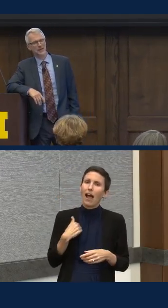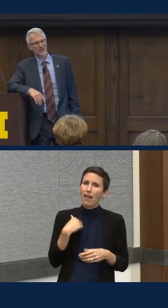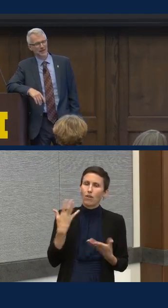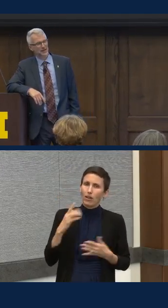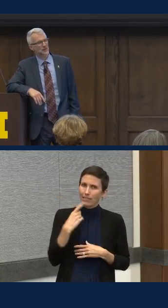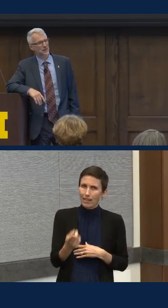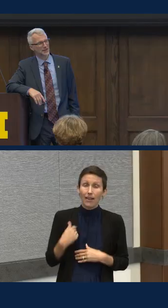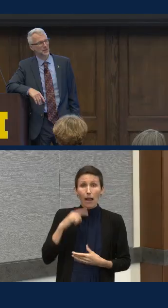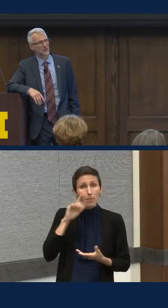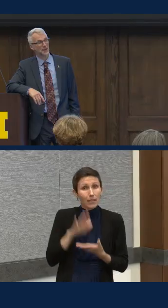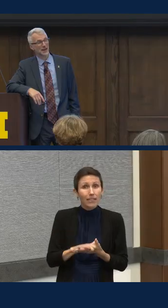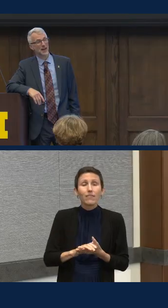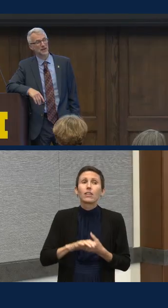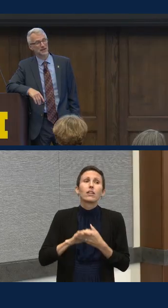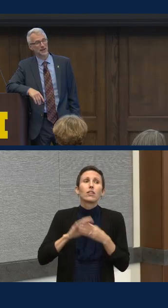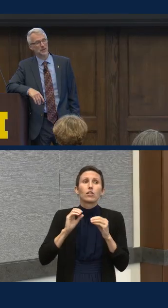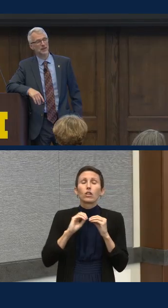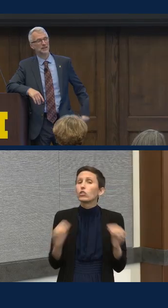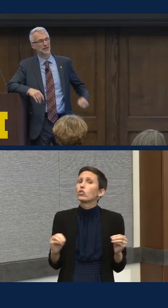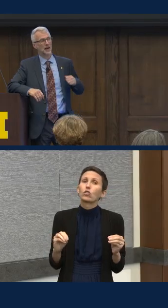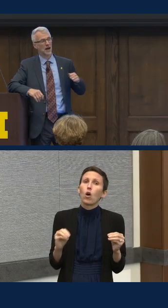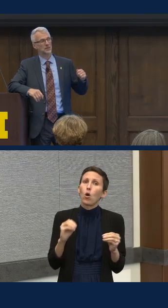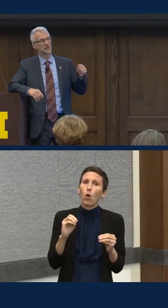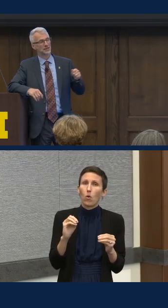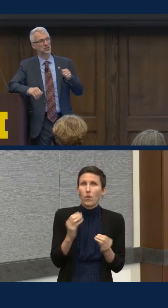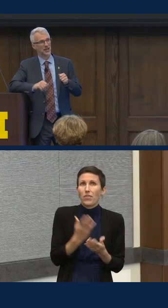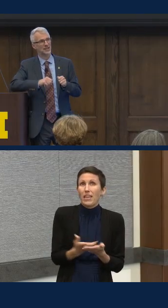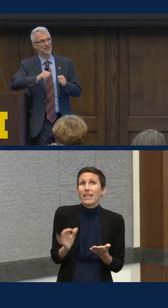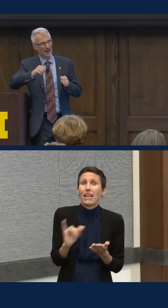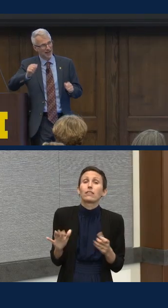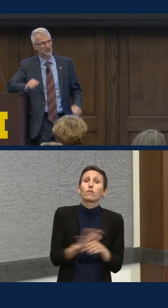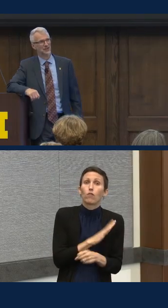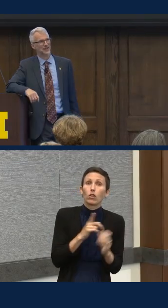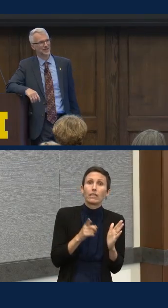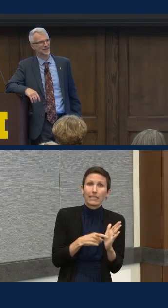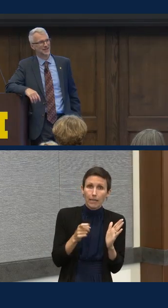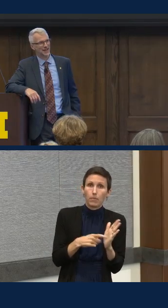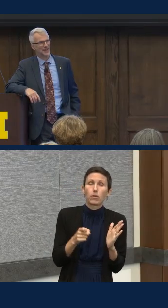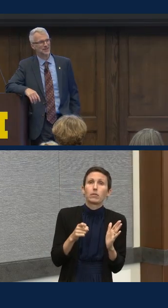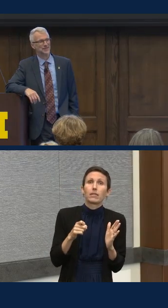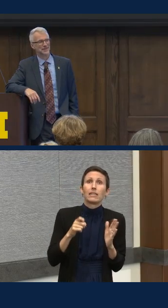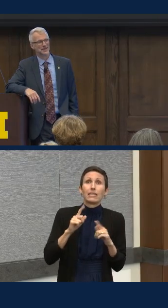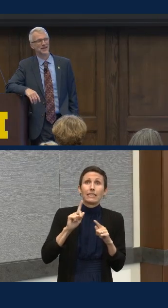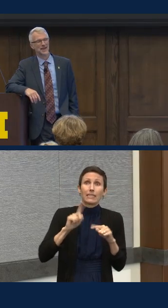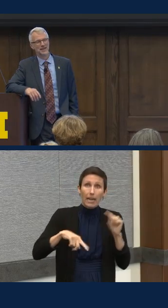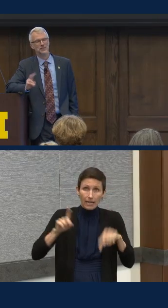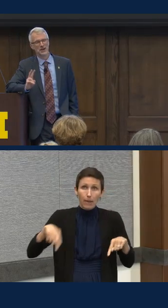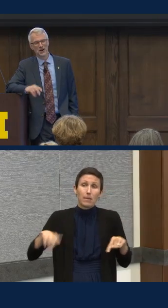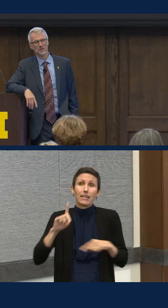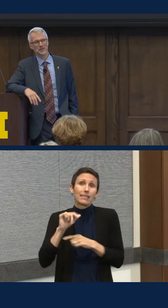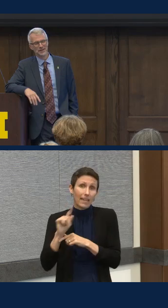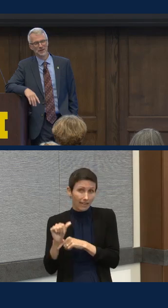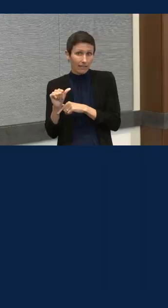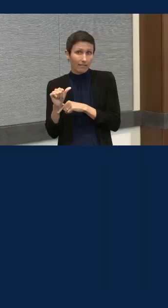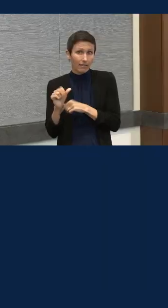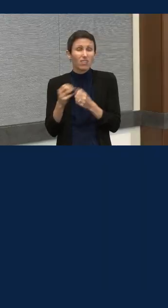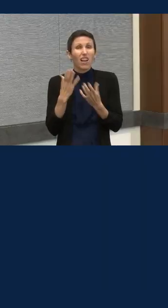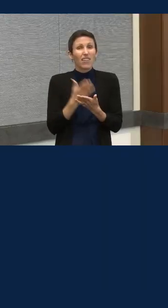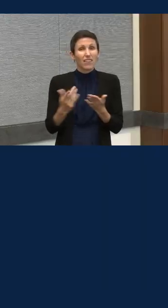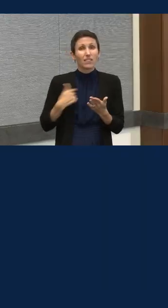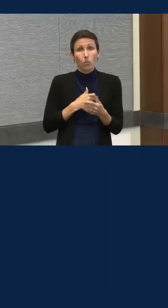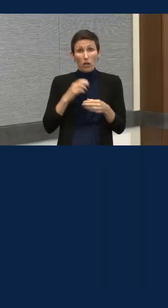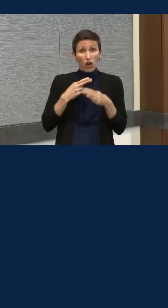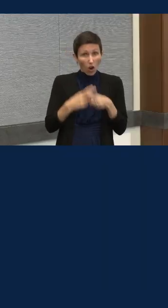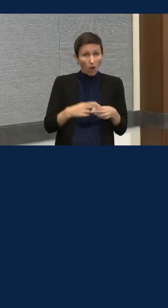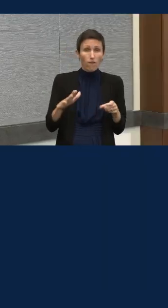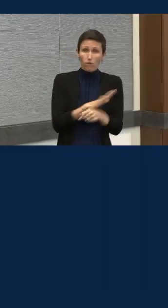no such thing as fully sampled dynamic data because the object is changing as you're collecting the data. There's a lot of things we call fully sampled, but it's not really